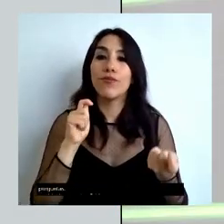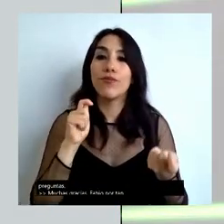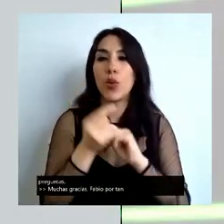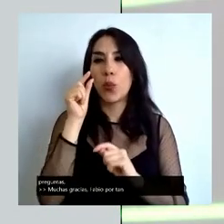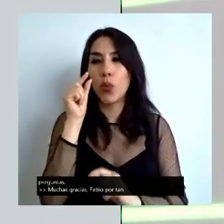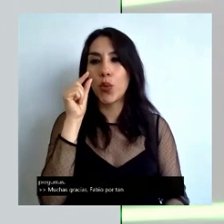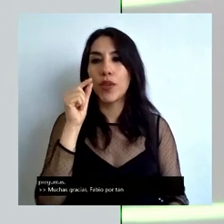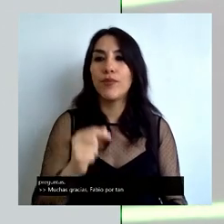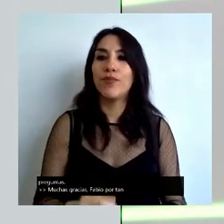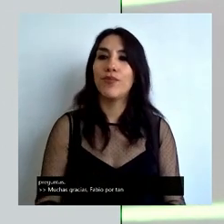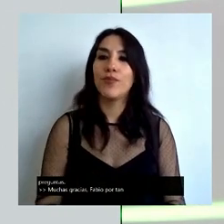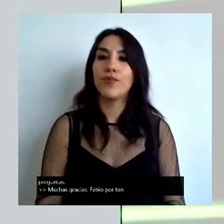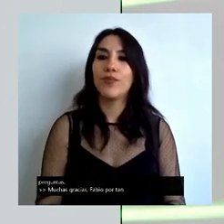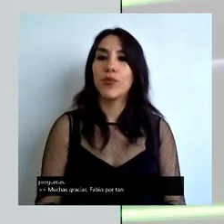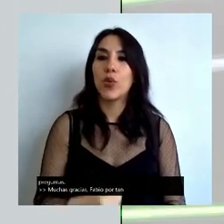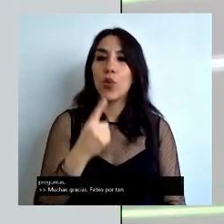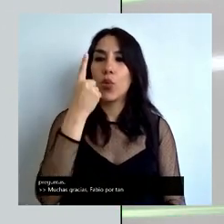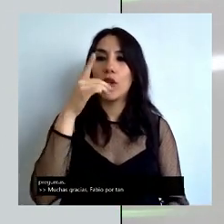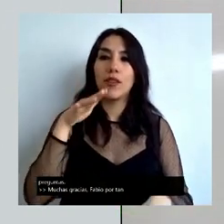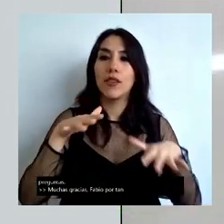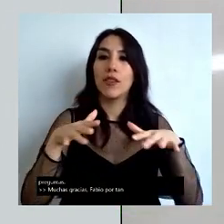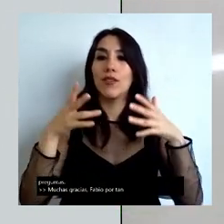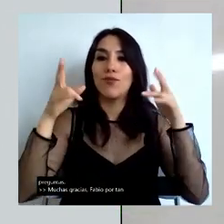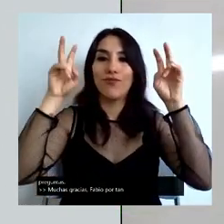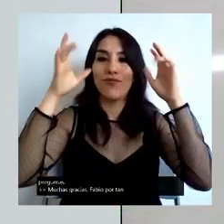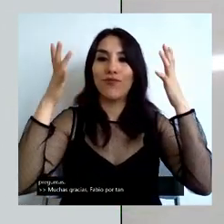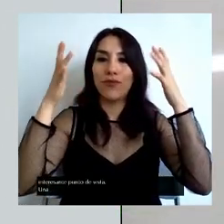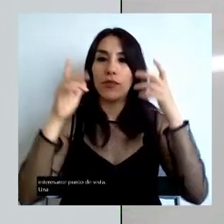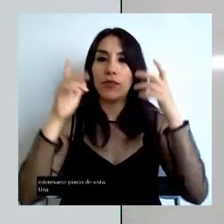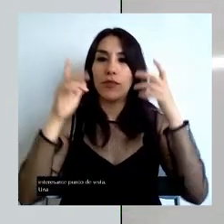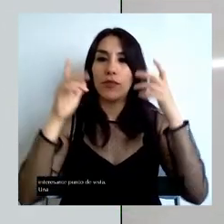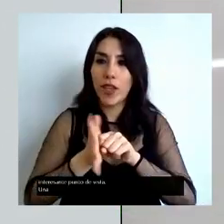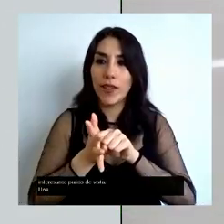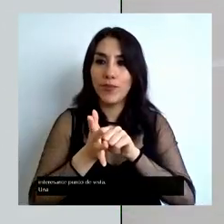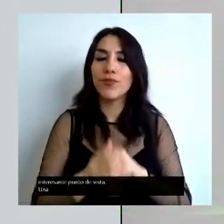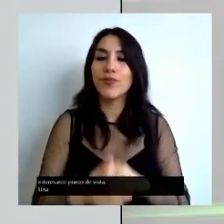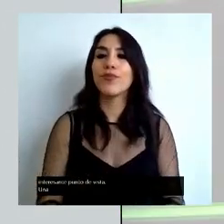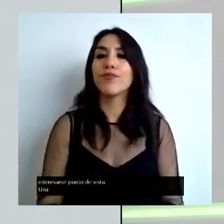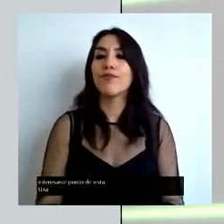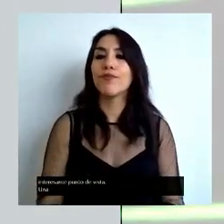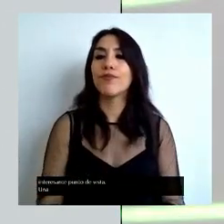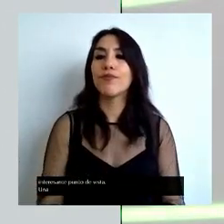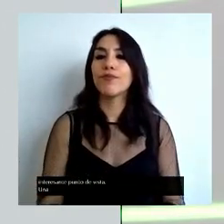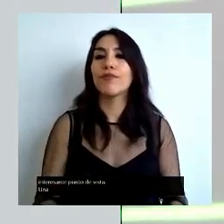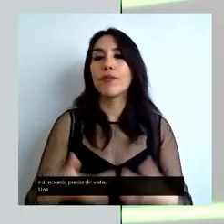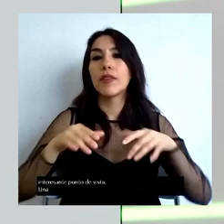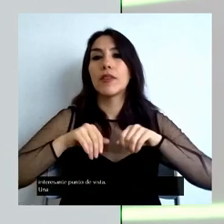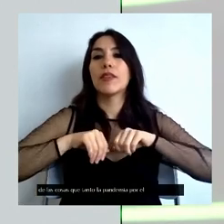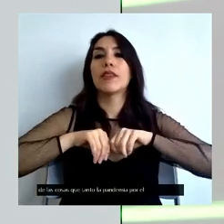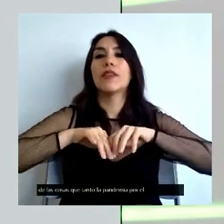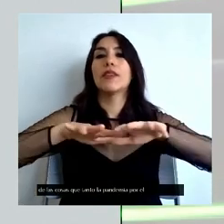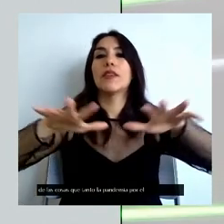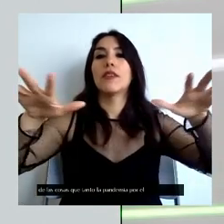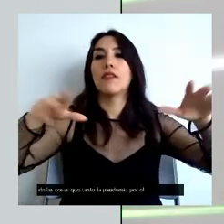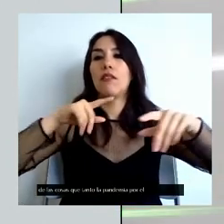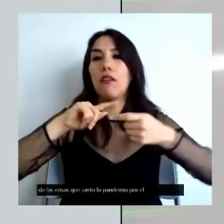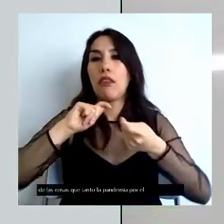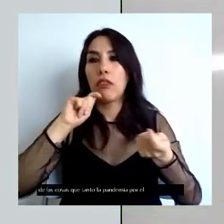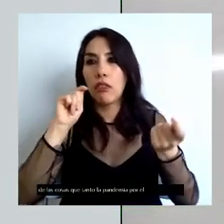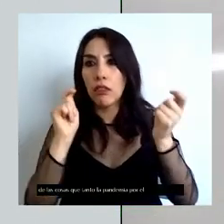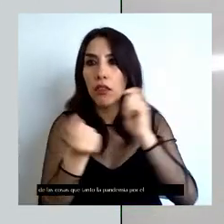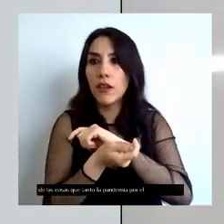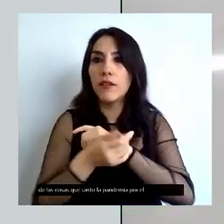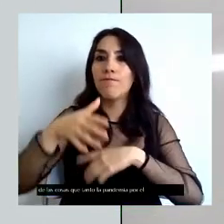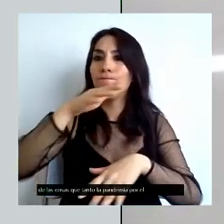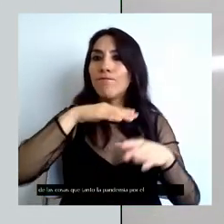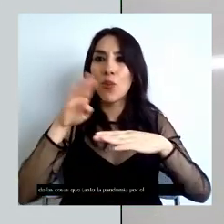And one of the things that both the COVID-19 pandemic and the Industrial Revolution have demonstrated is the